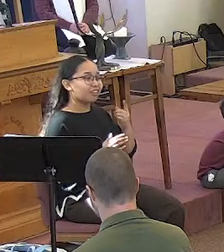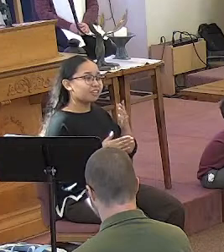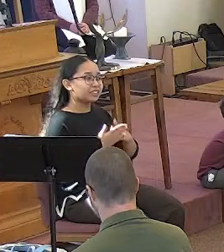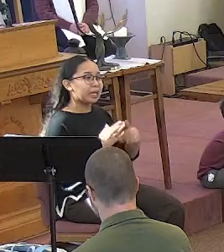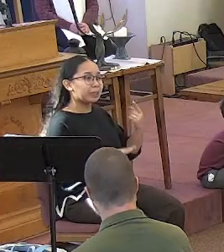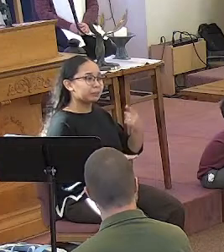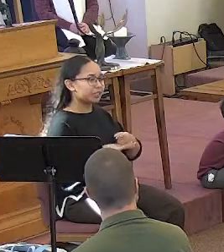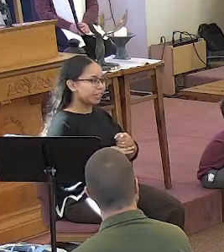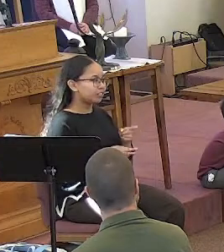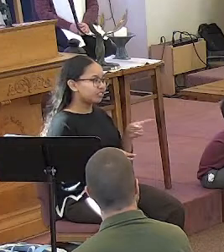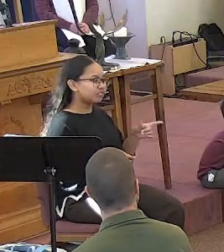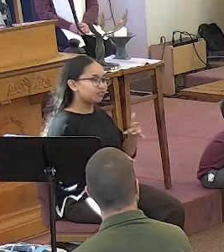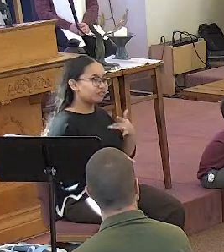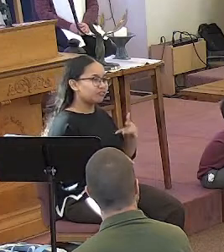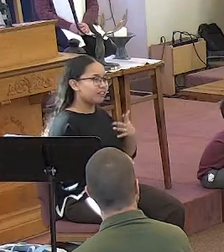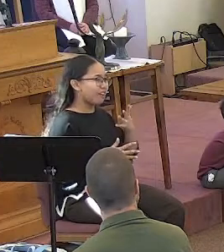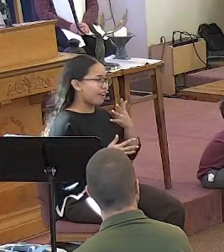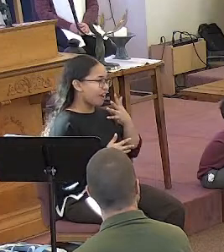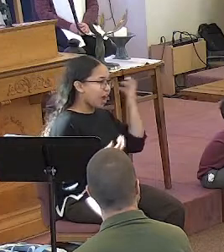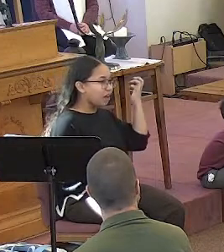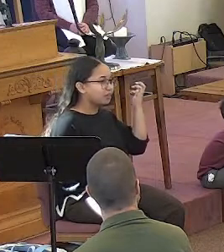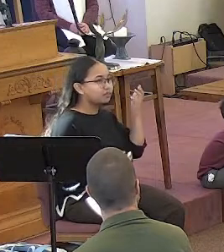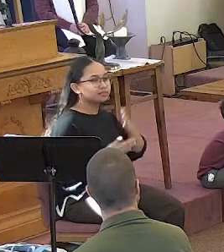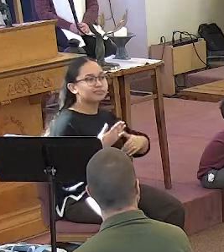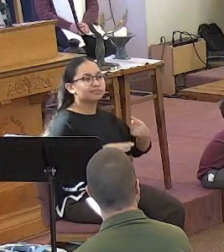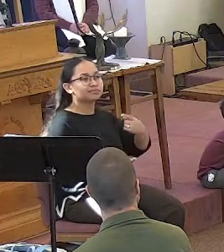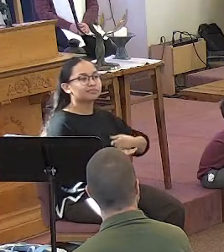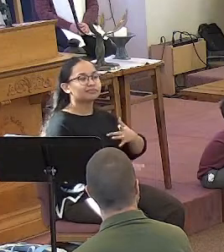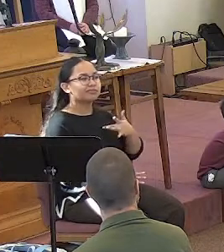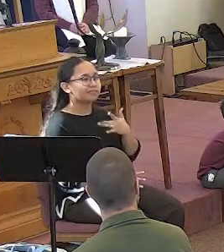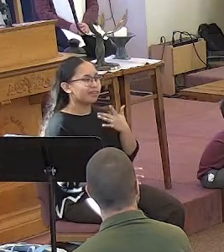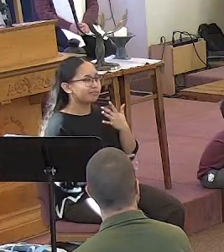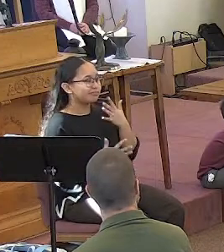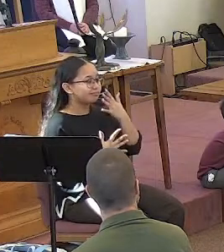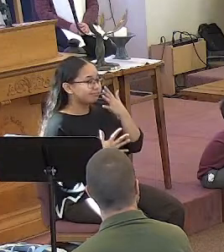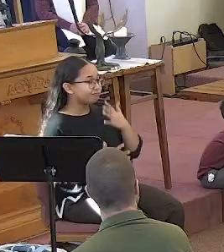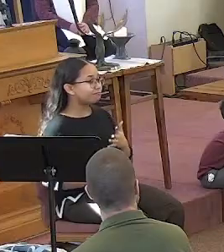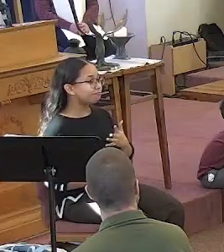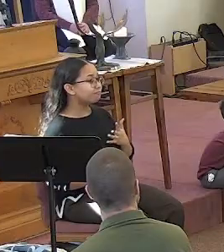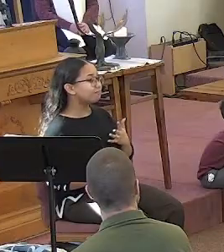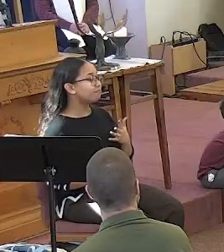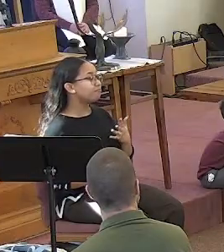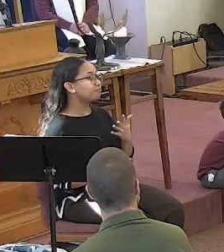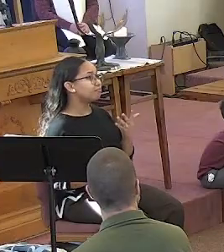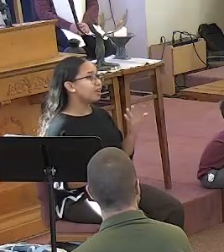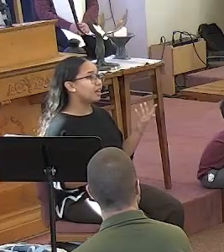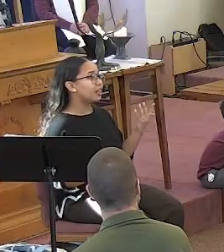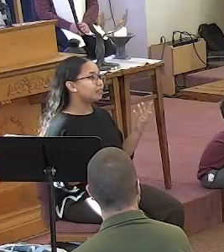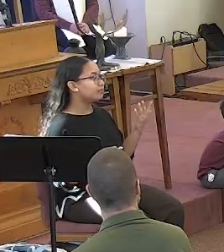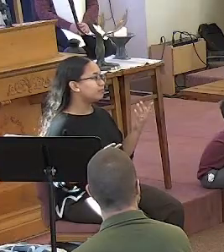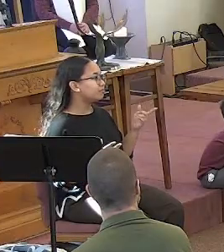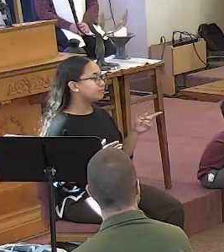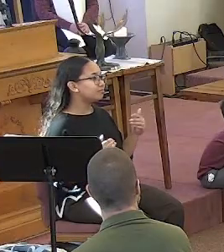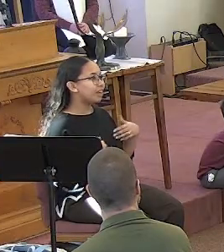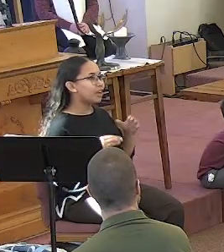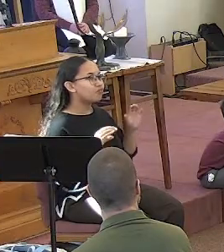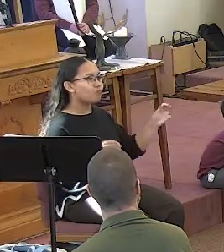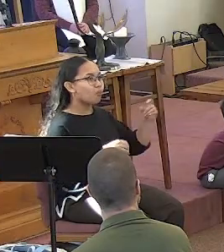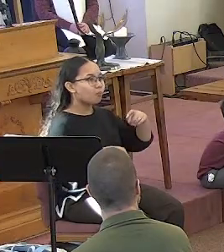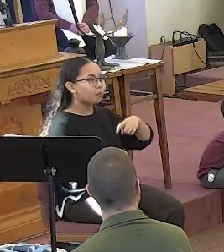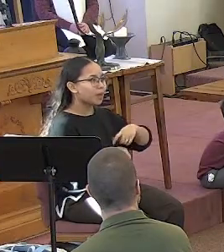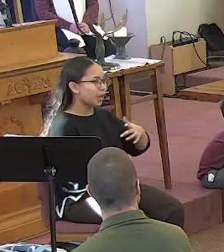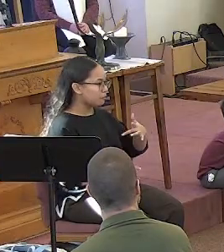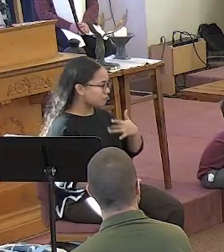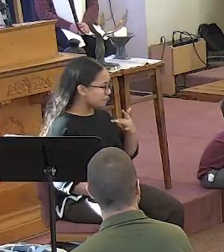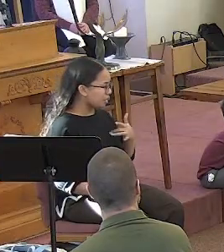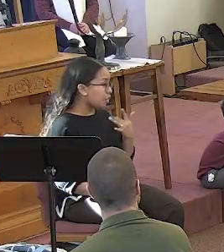Some days, she felt sad. But most days, Fanny had no time to feel angry or sad because she